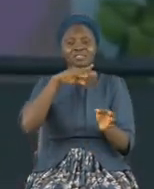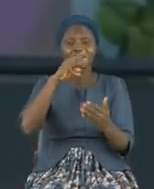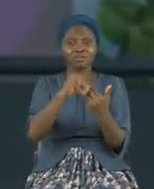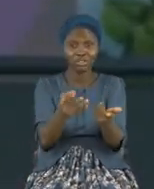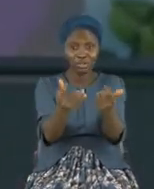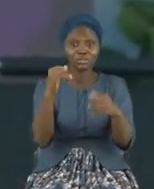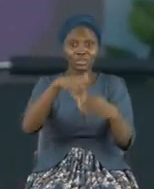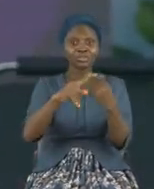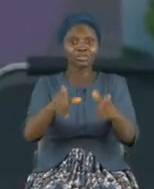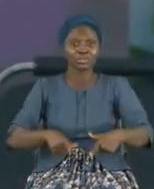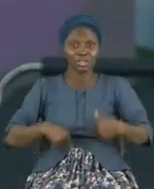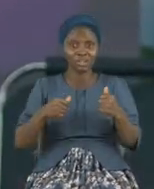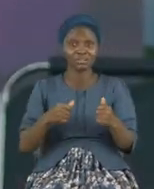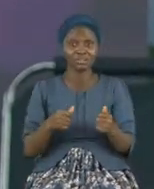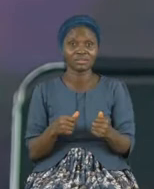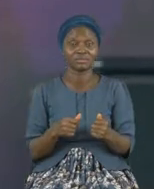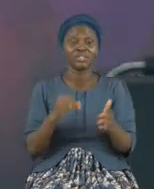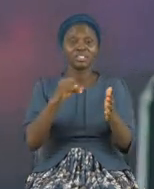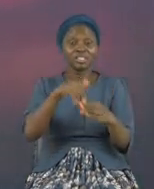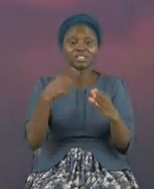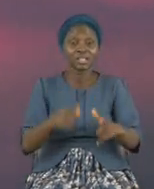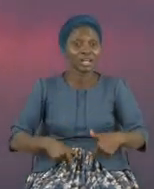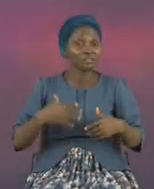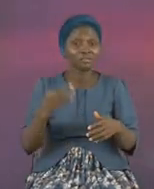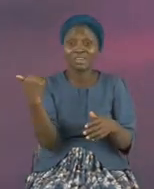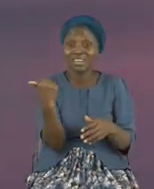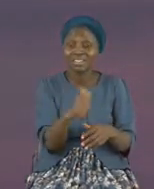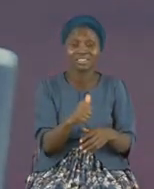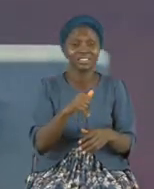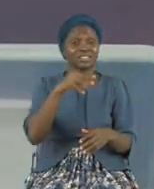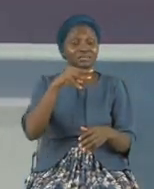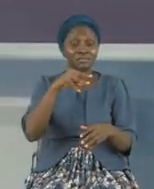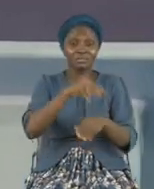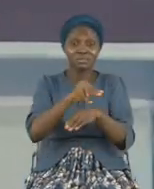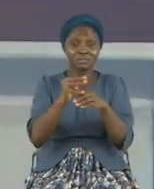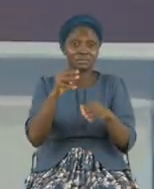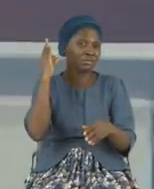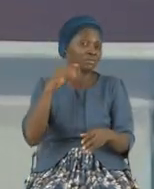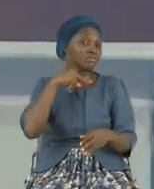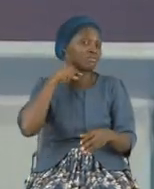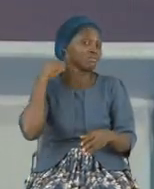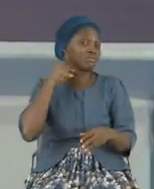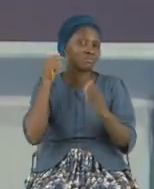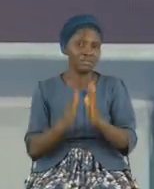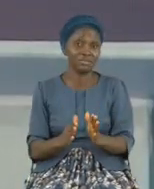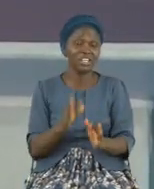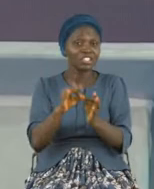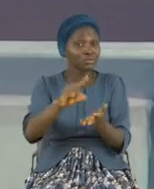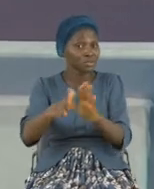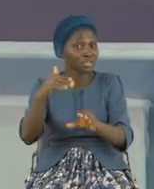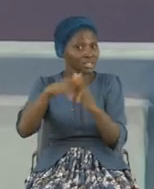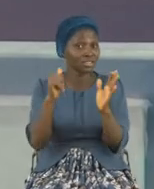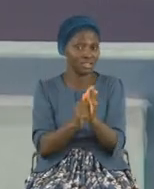the life of any minister, if you die in that condition, that's dangerous.